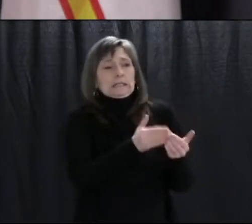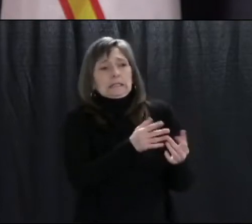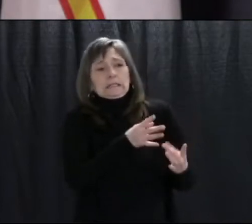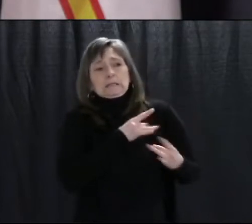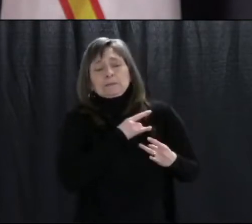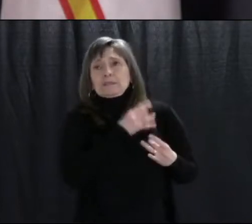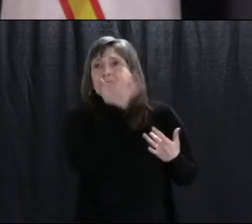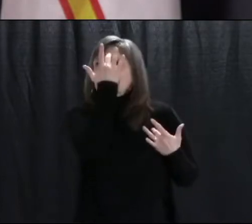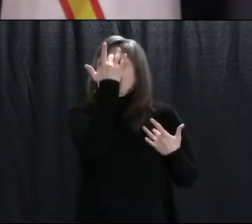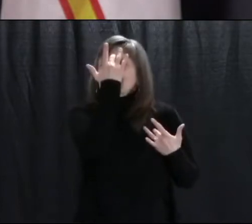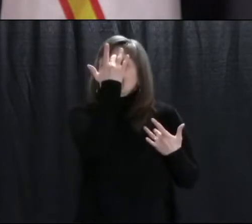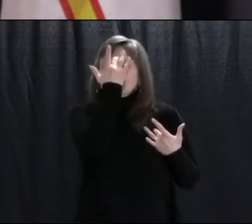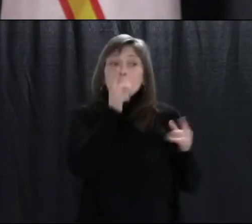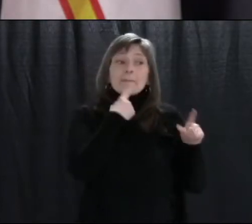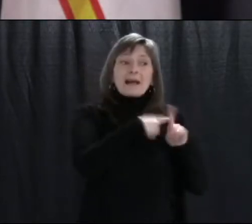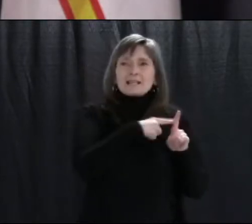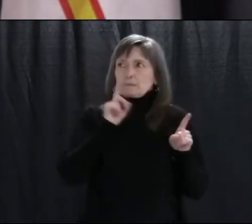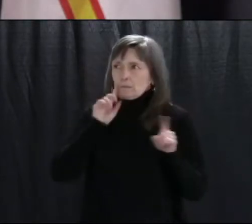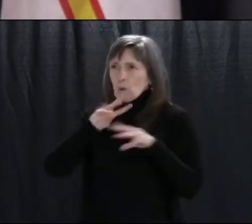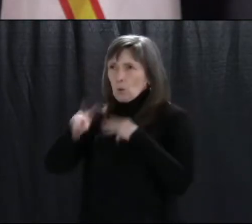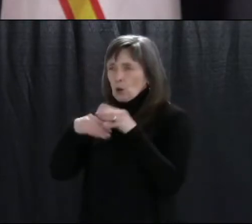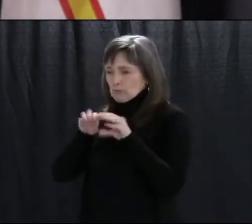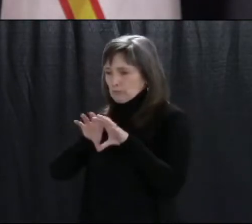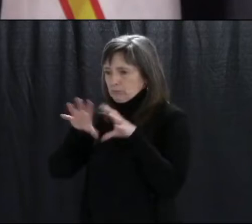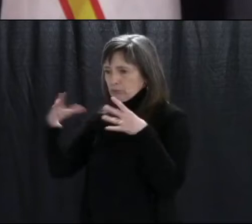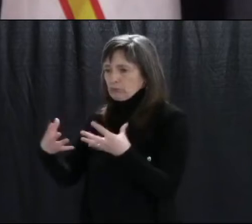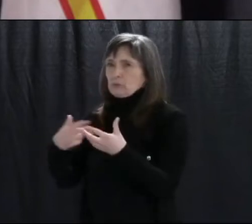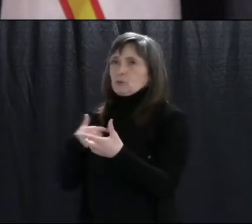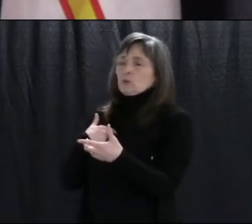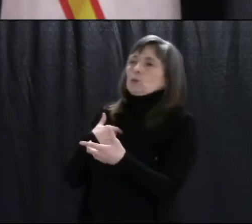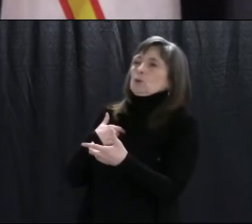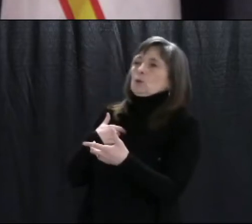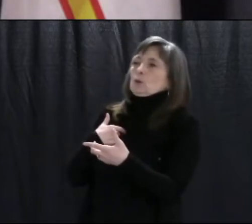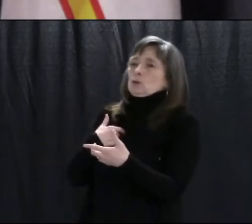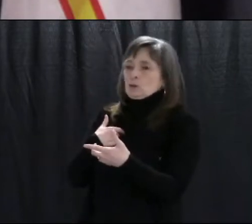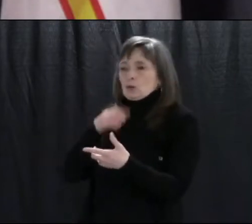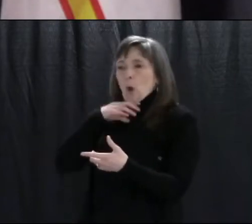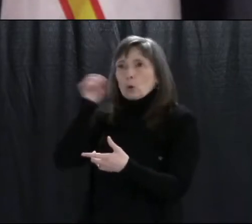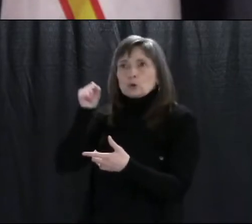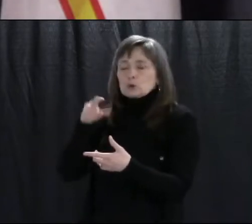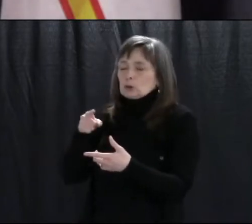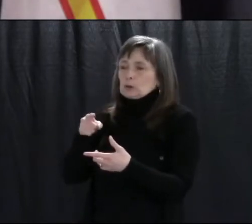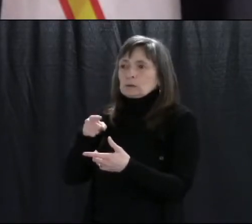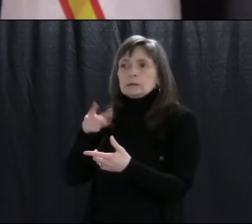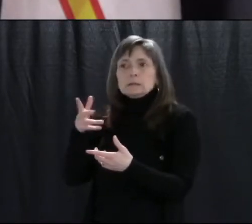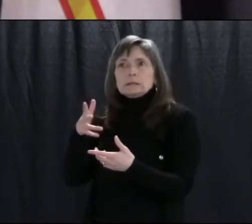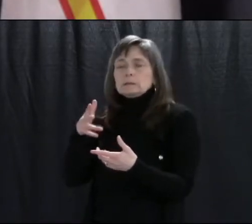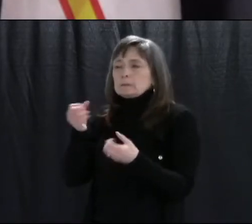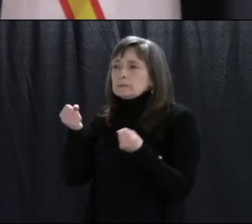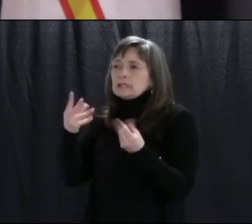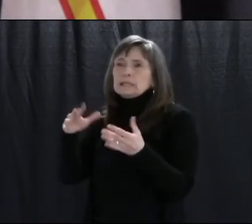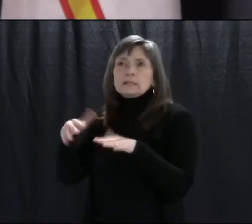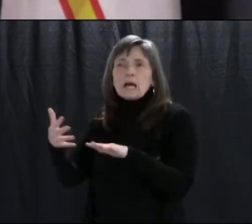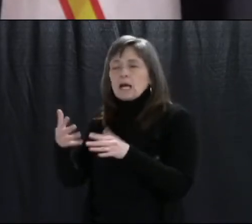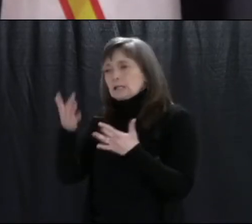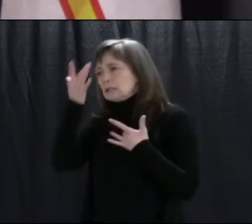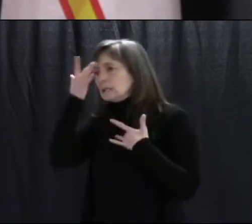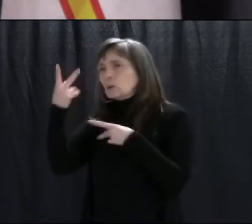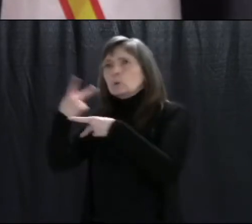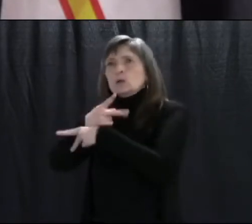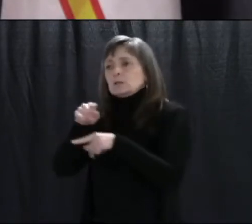what's been happening across the world globally is that we need to protect our seniors, we need to protect our most vulnerable. So